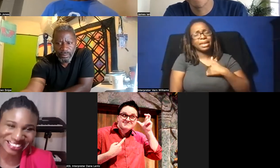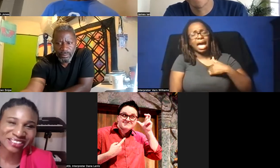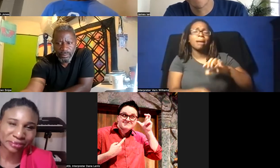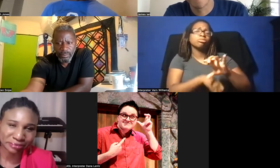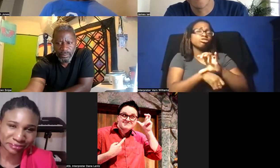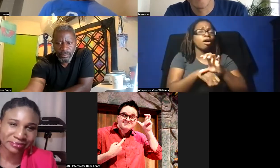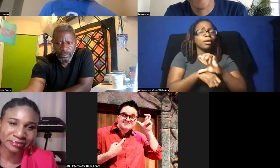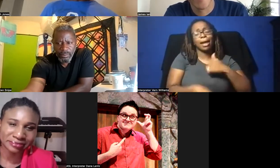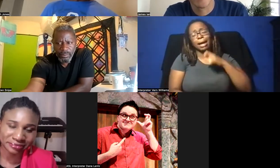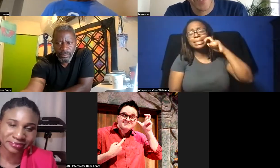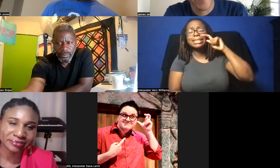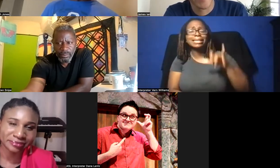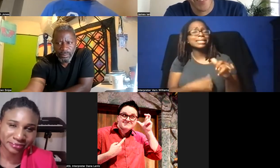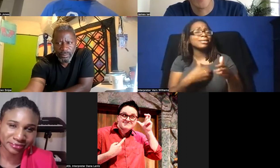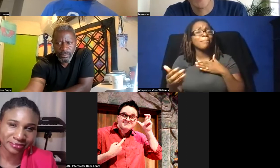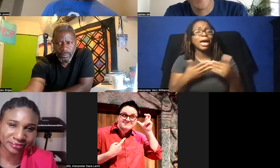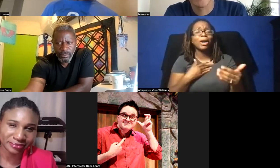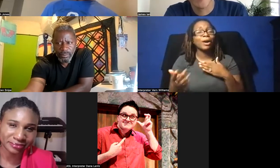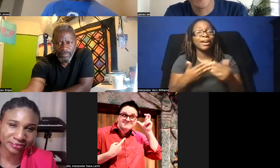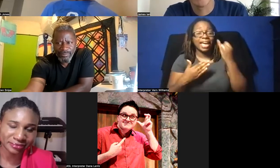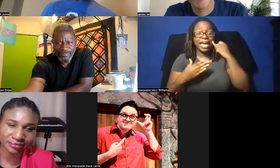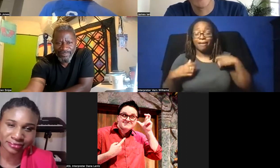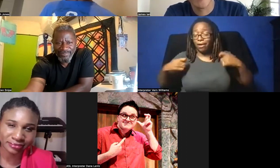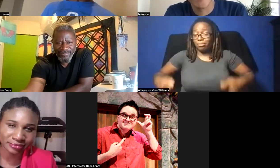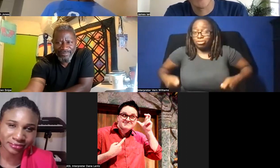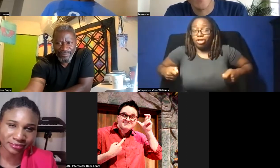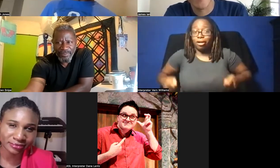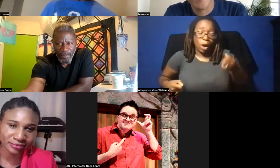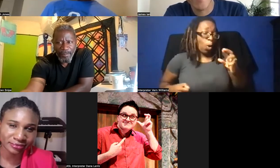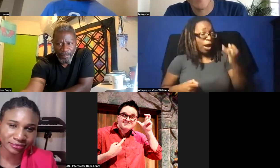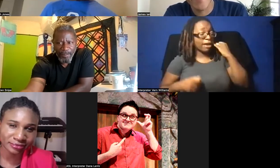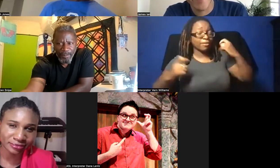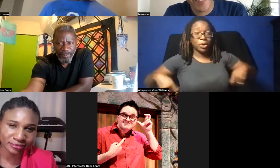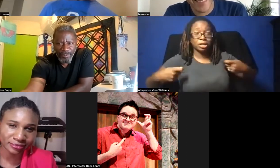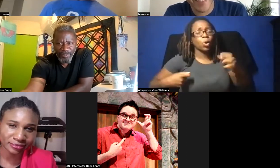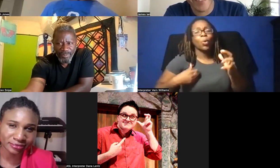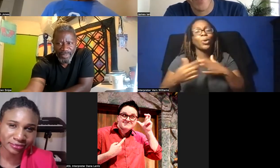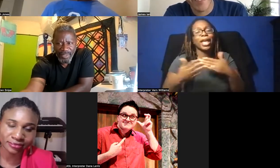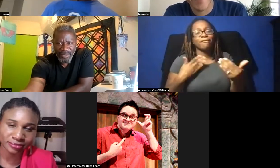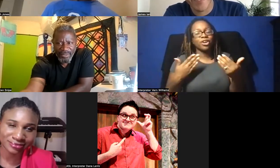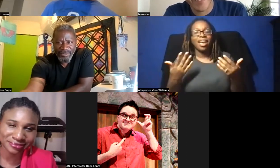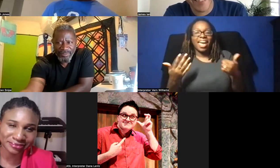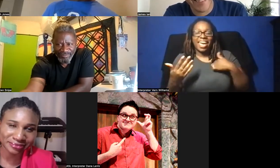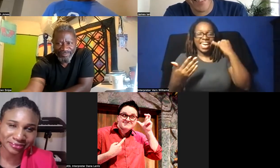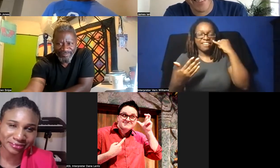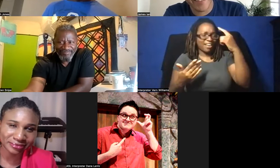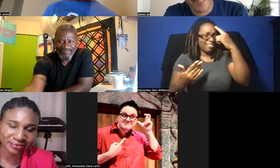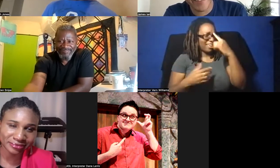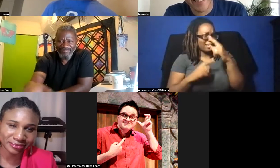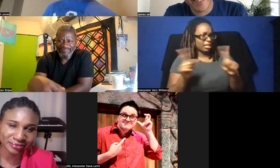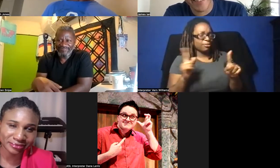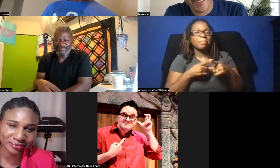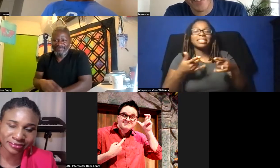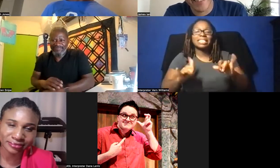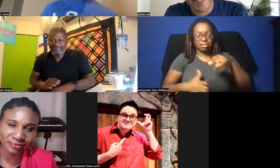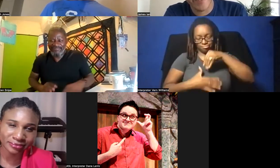in a wheelchair or if I'm walking on crutches, or if I can't hear the dream, if I can't hear the beat, I can feel it. Or if I think differently, I see these things